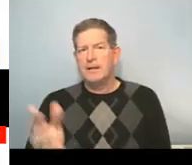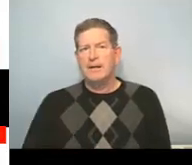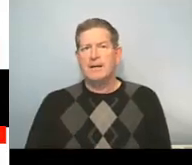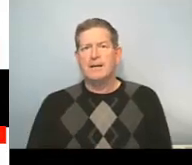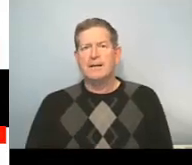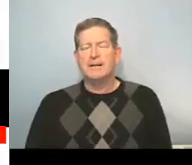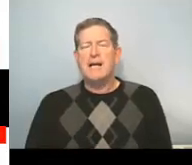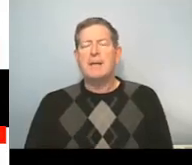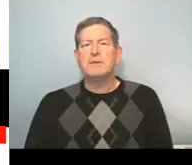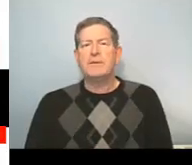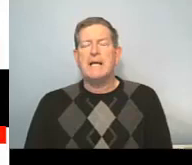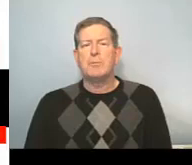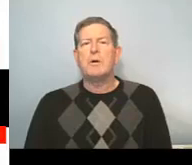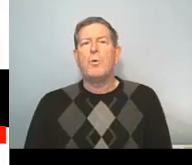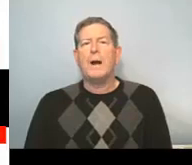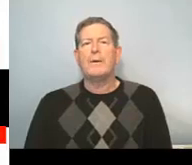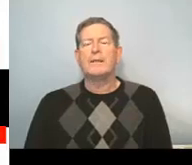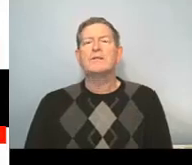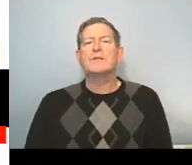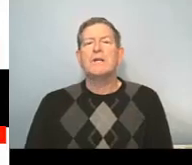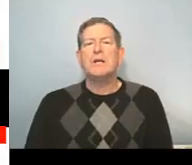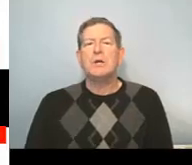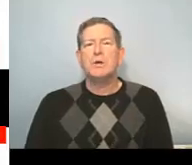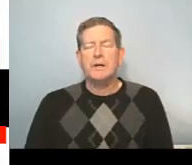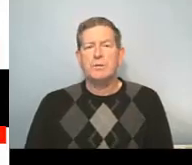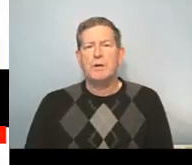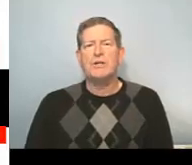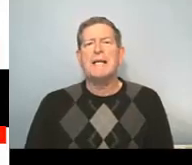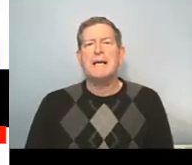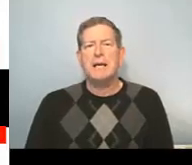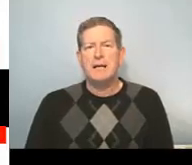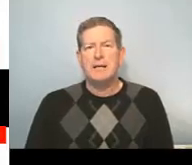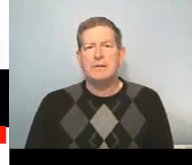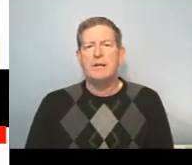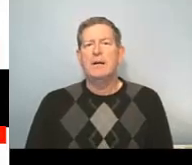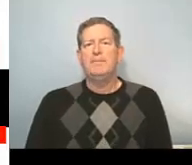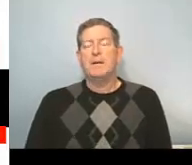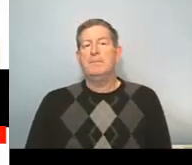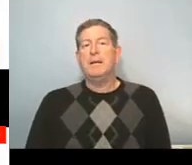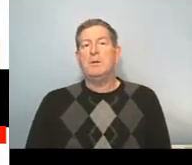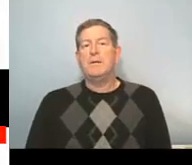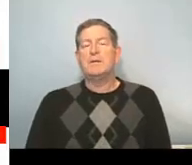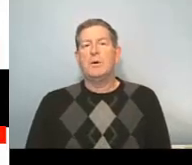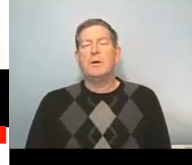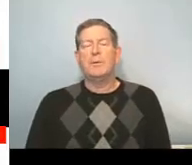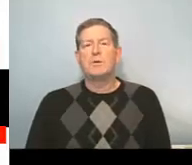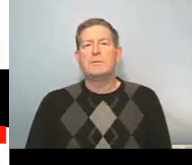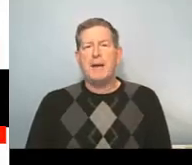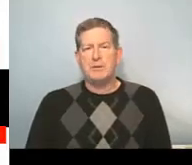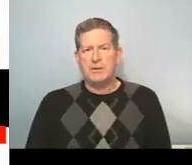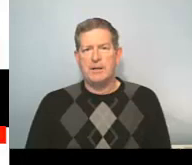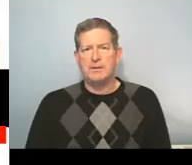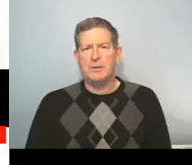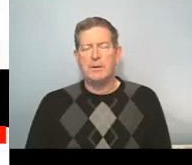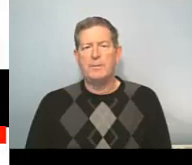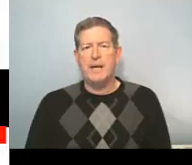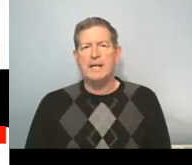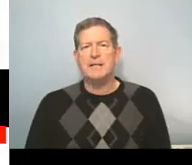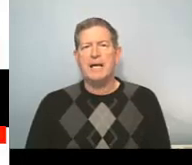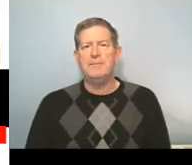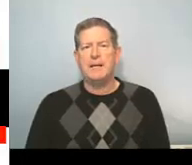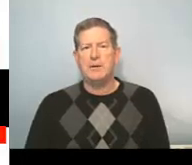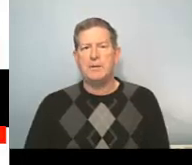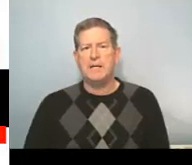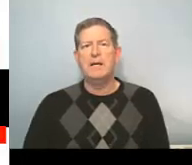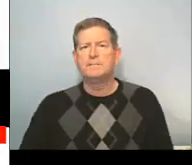different times of the day requiring the singular expression es. Mediodía is the only one which is masculine, so it will be